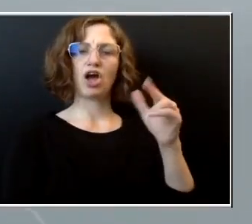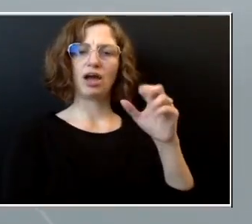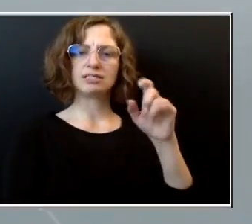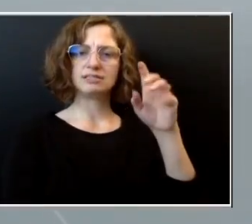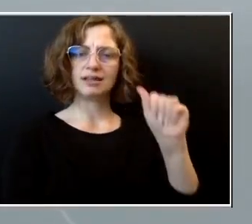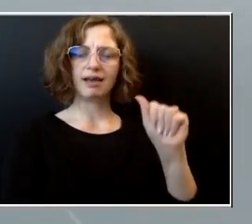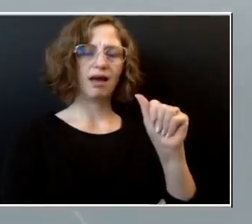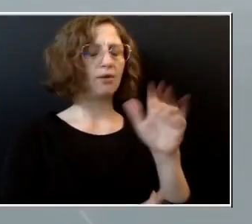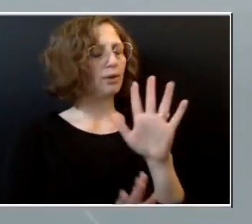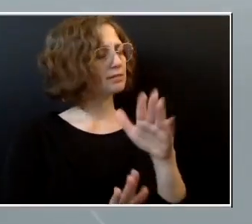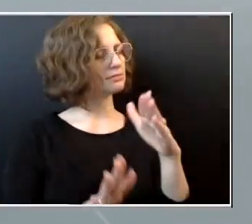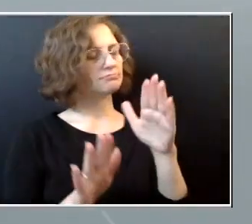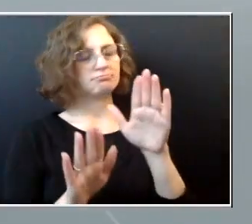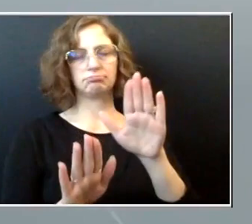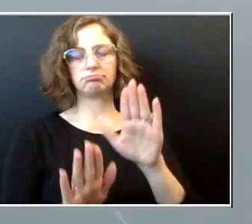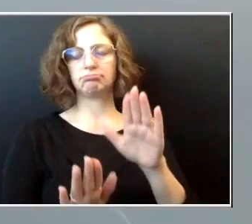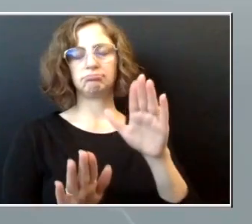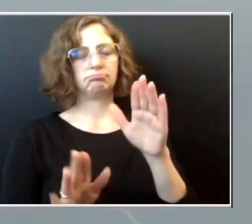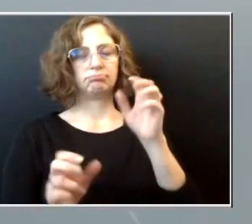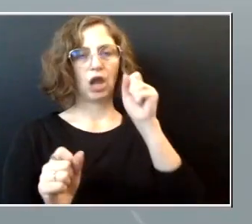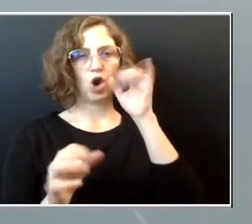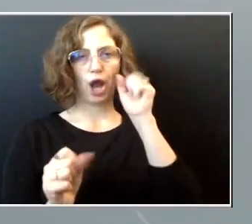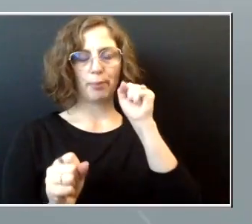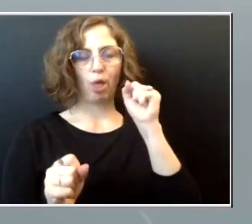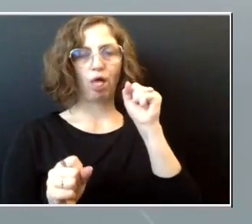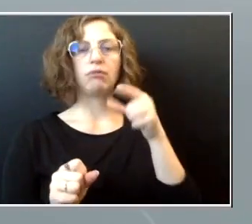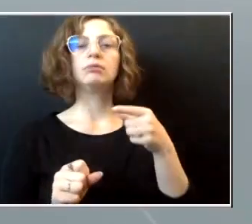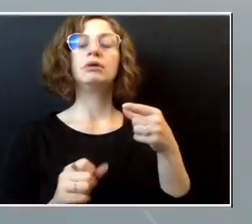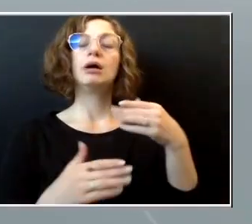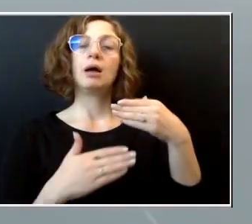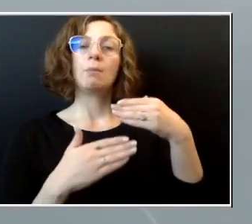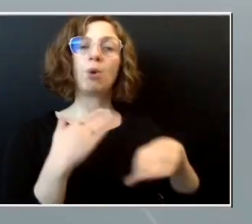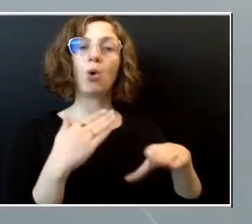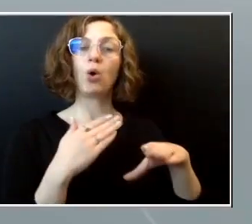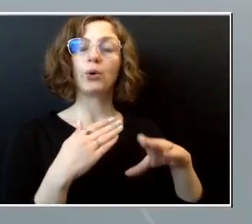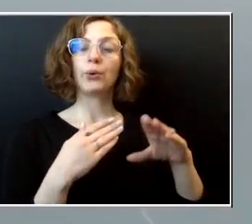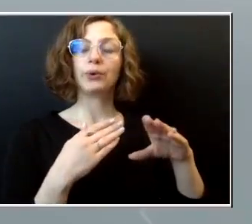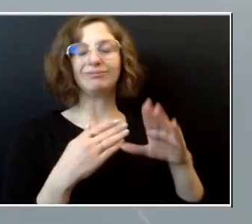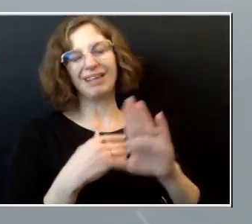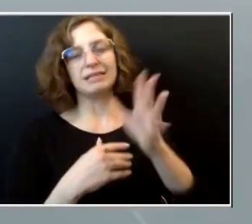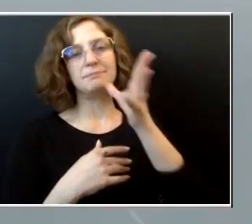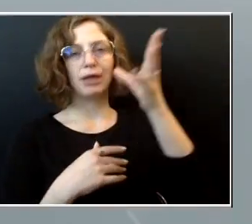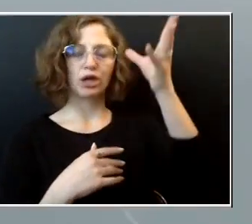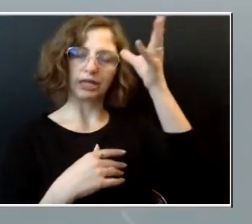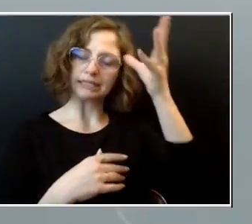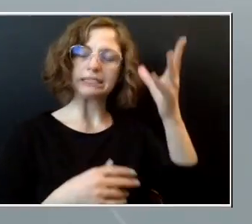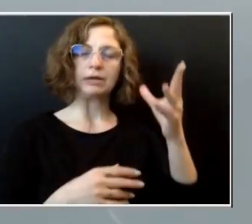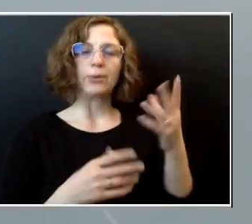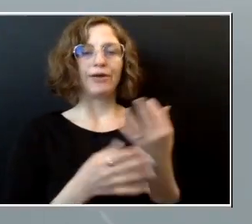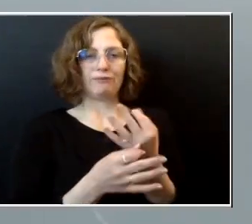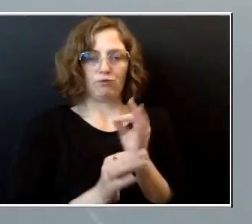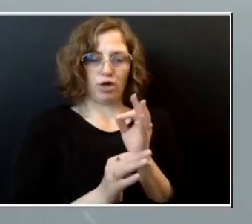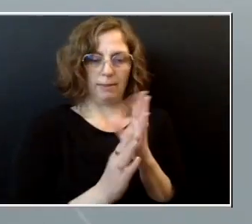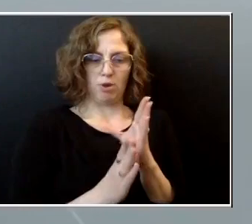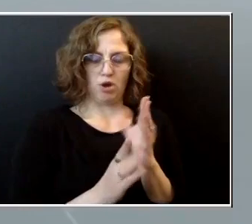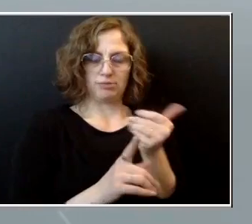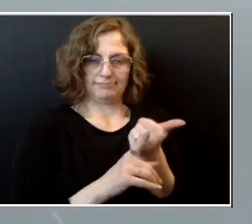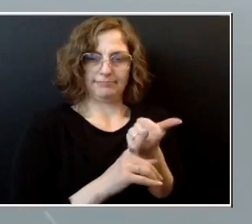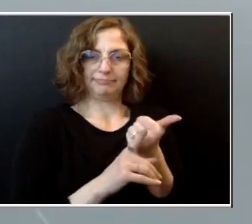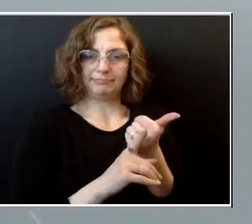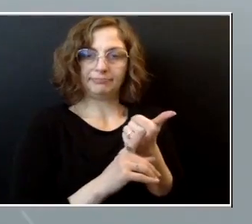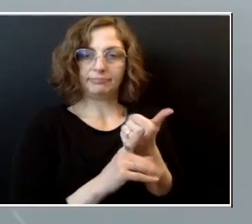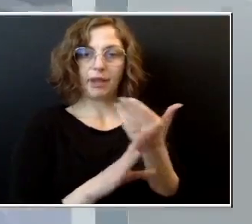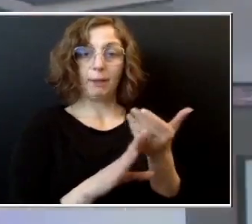was born to freed persons in Virginia, a small enclave pre-war, freed black individuals.